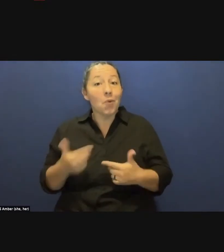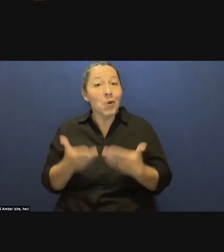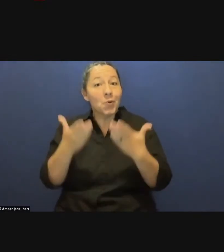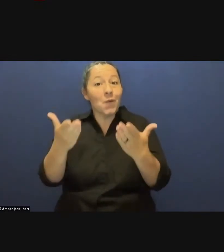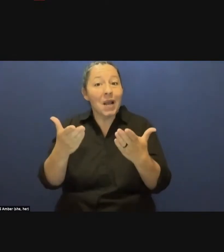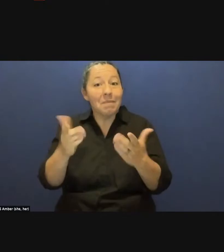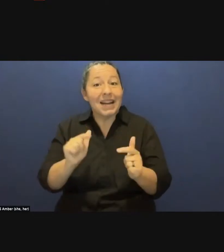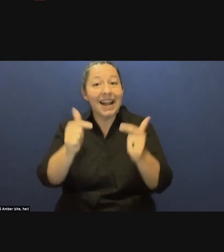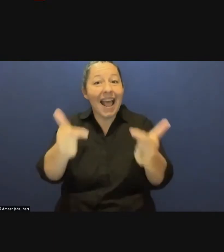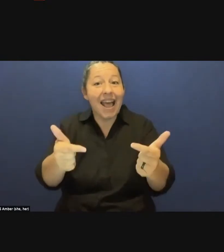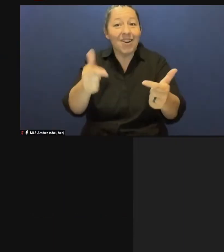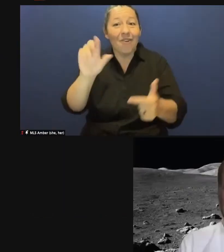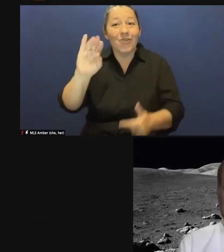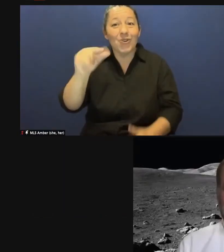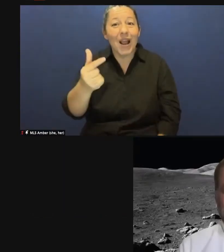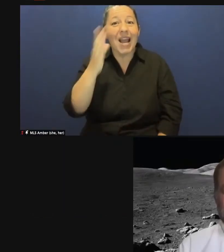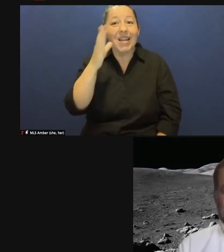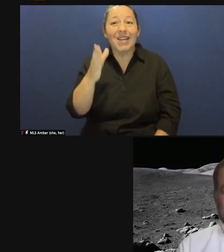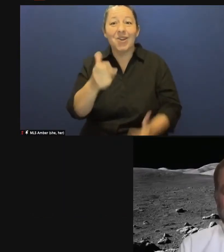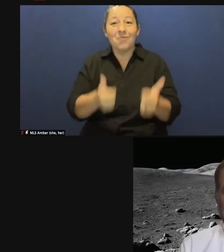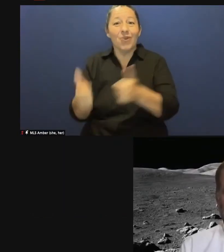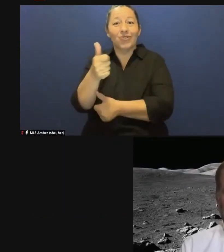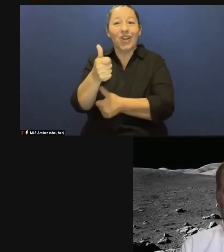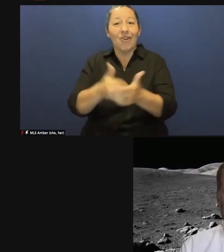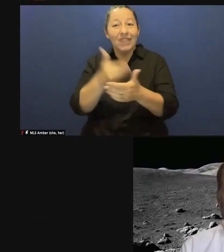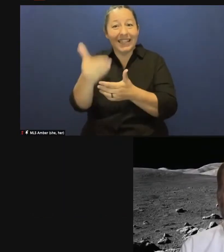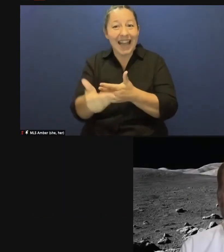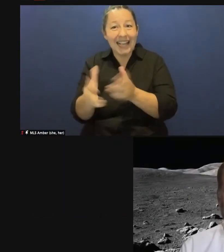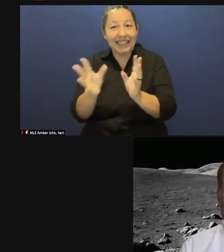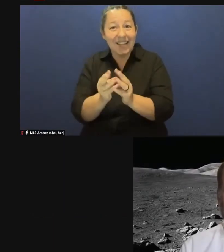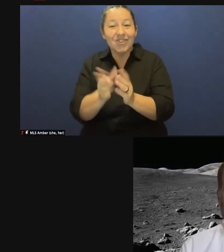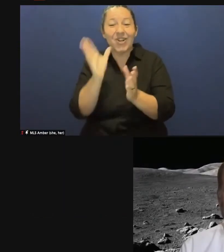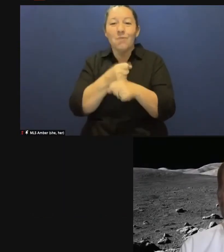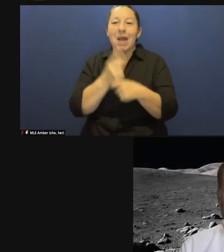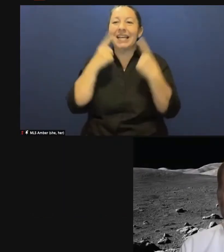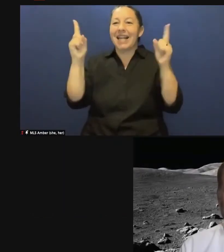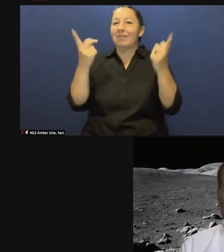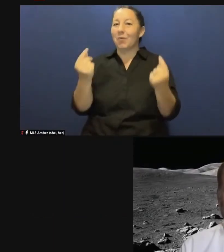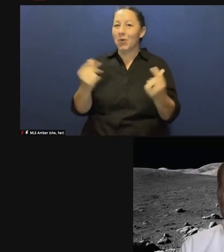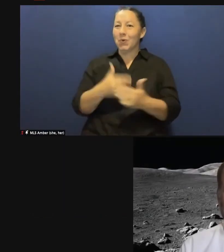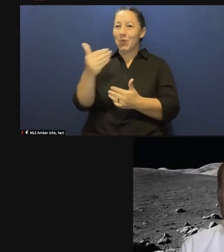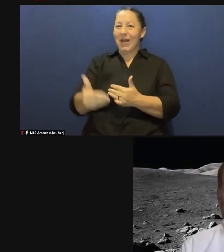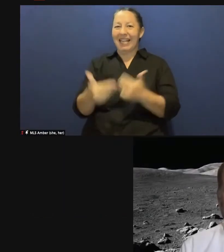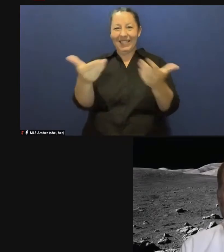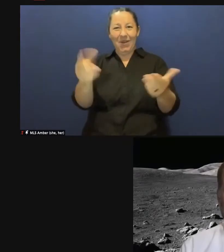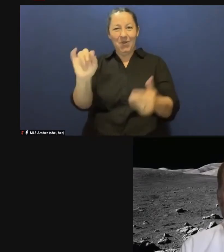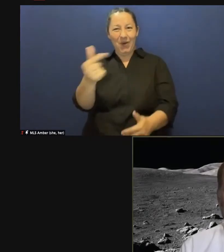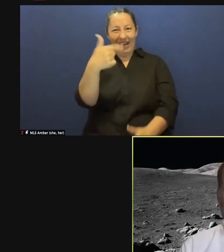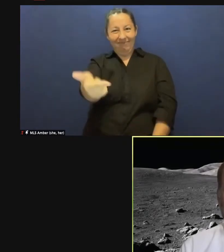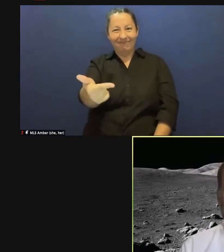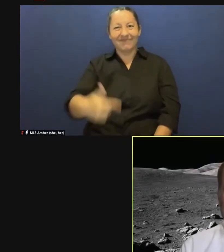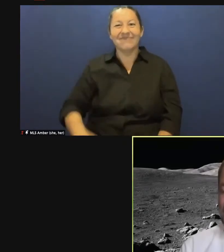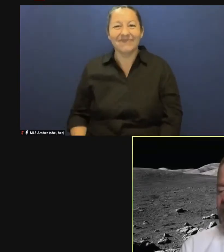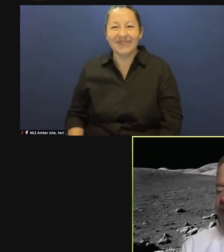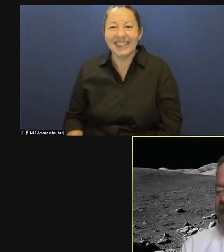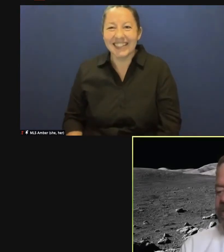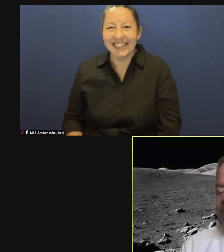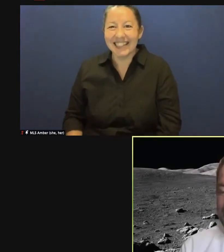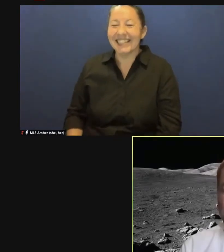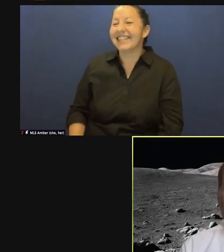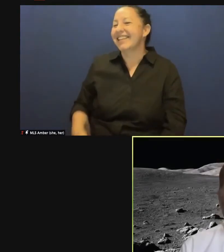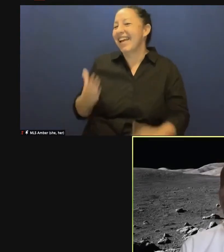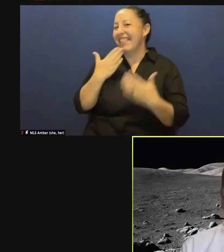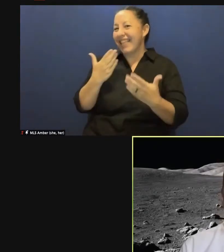is going to chair the next session, and also he will then make an announcement what we do next. So Greg, over to you. Great. Thanks,